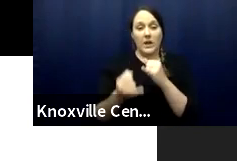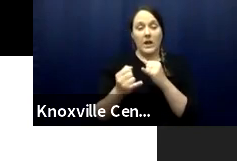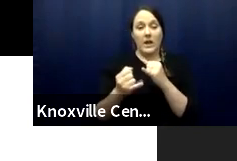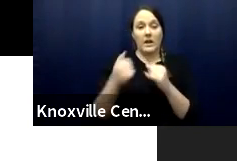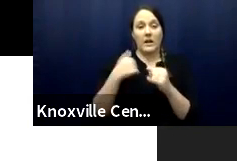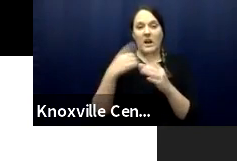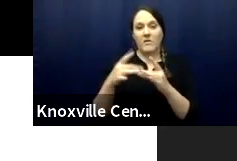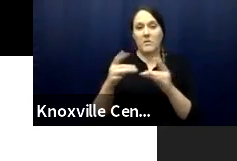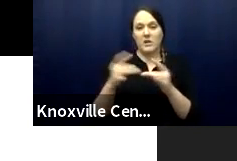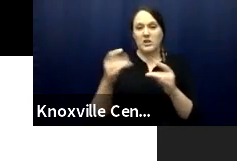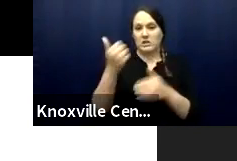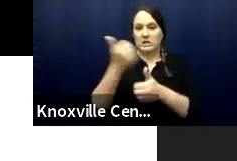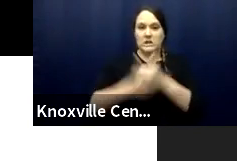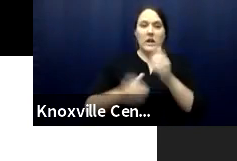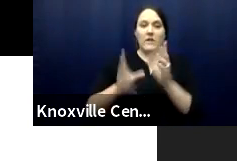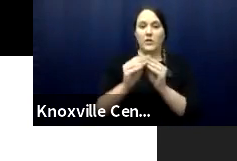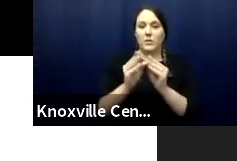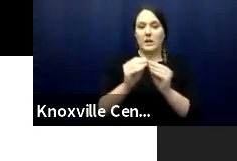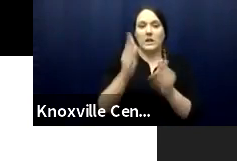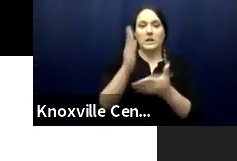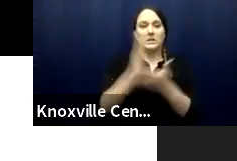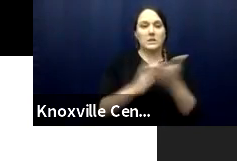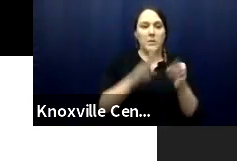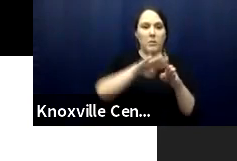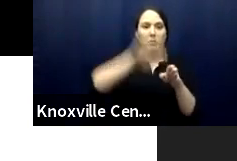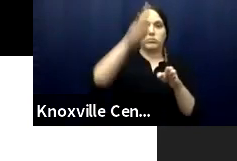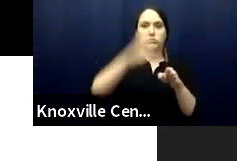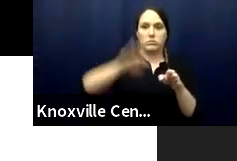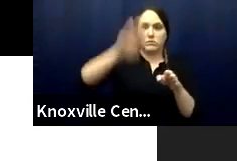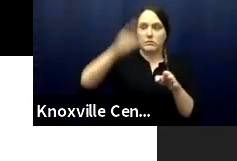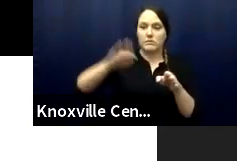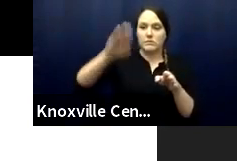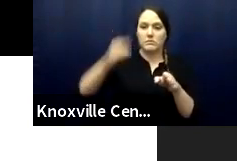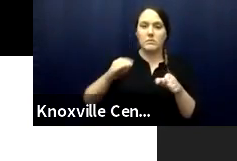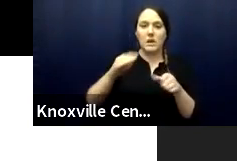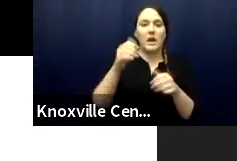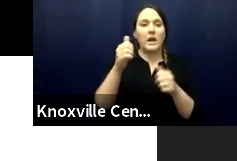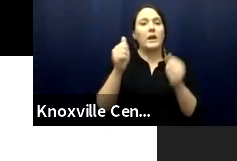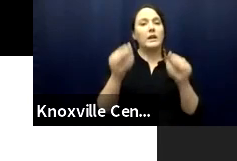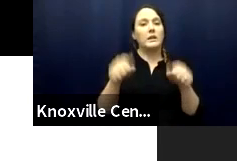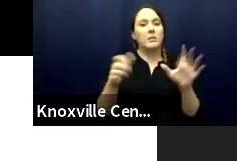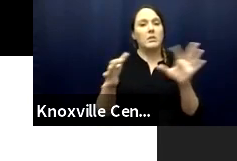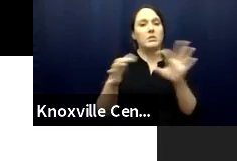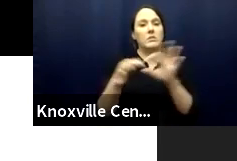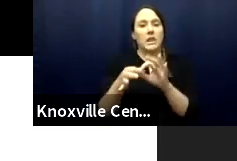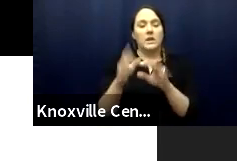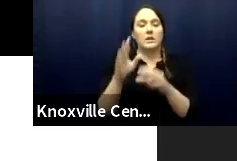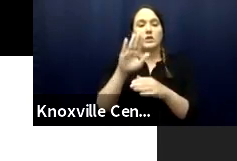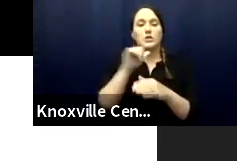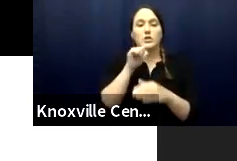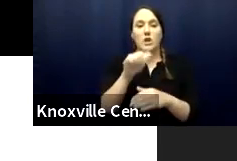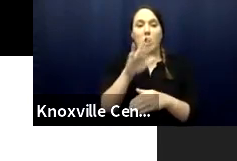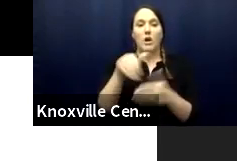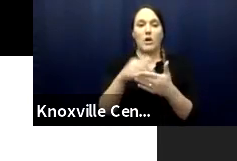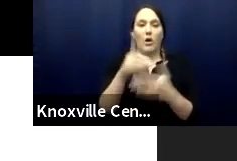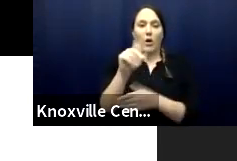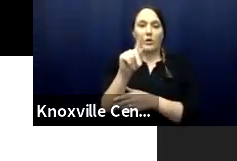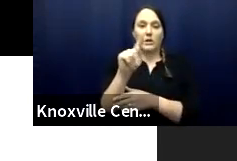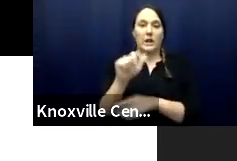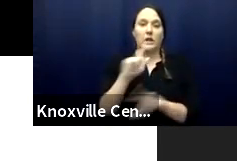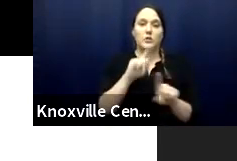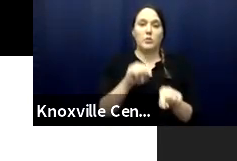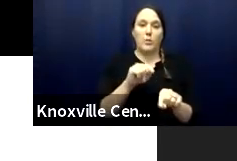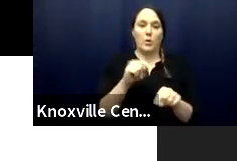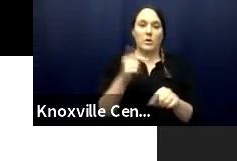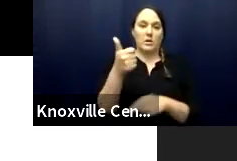every meeting that some of the jagged nature of this can be related to when not all the data is reported on a given day. So